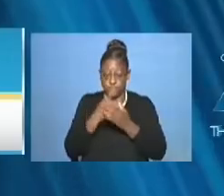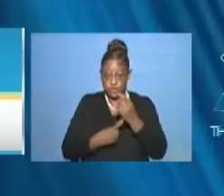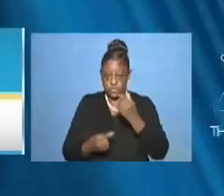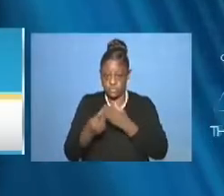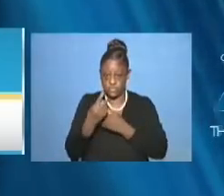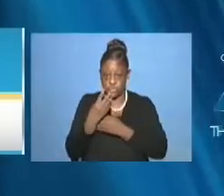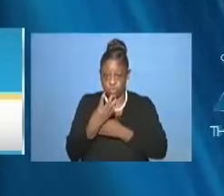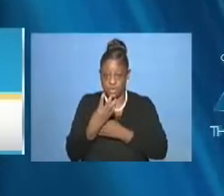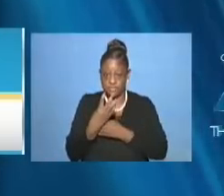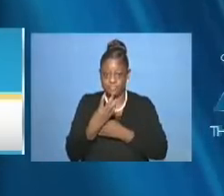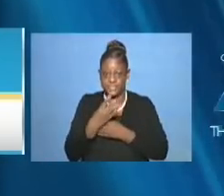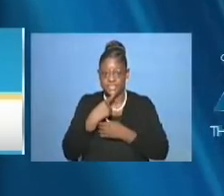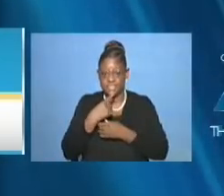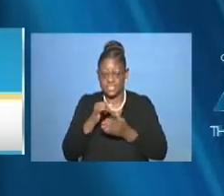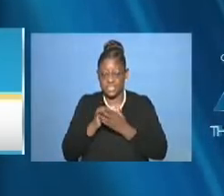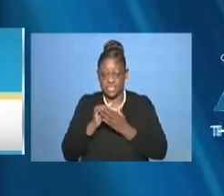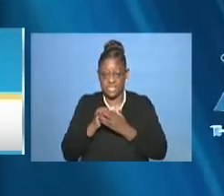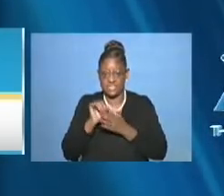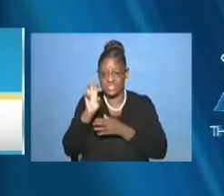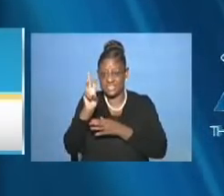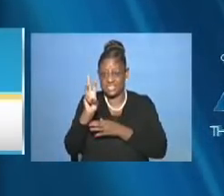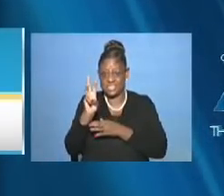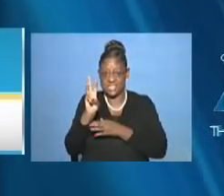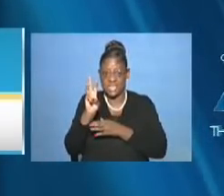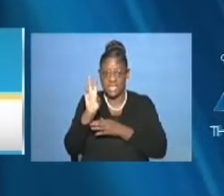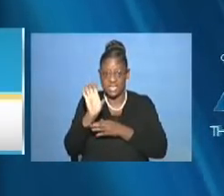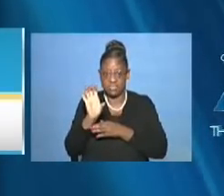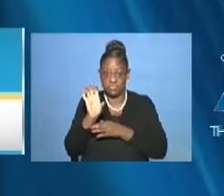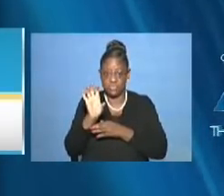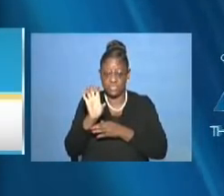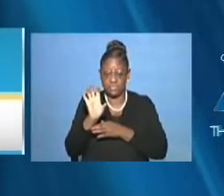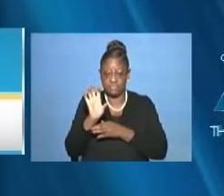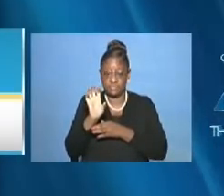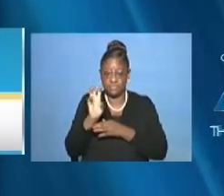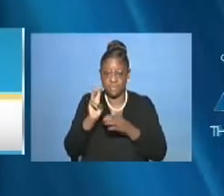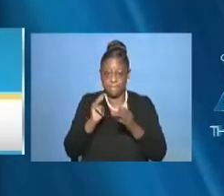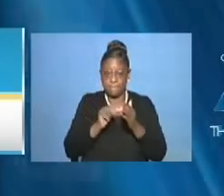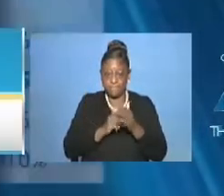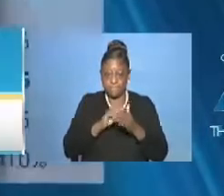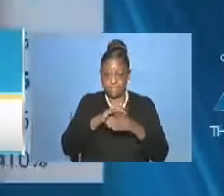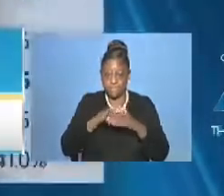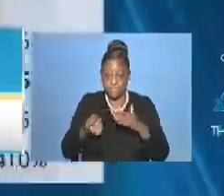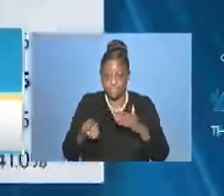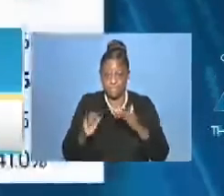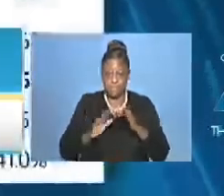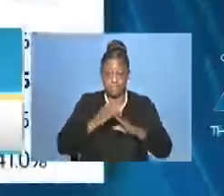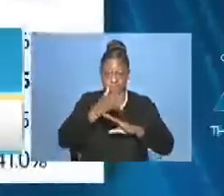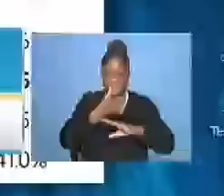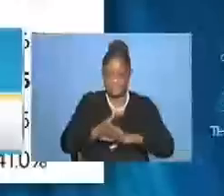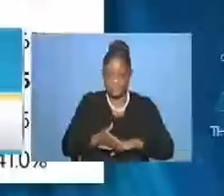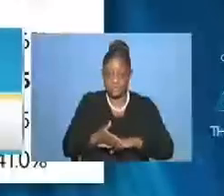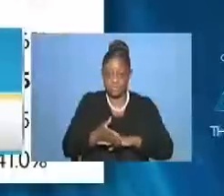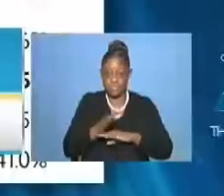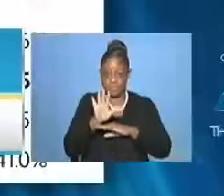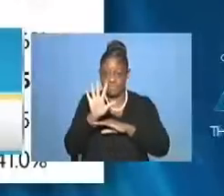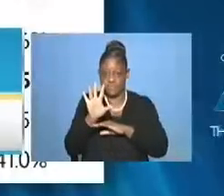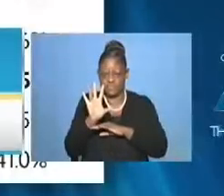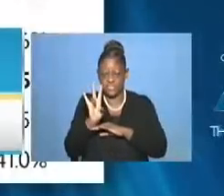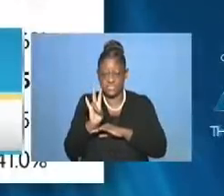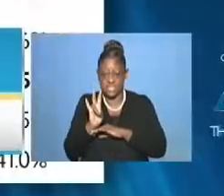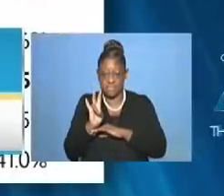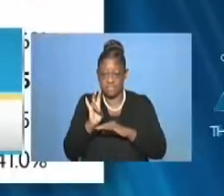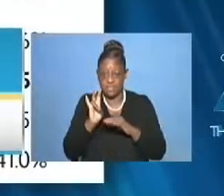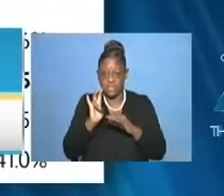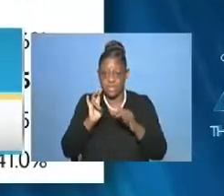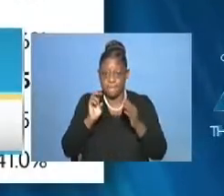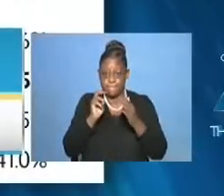2022-2023 fiscal year are estimated at $654.3 million, surpassing the prior year's collections by $57.8 million,